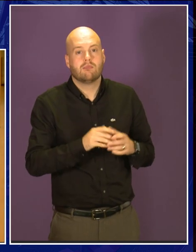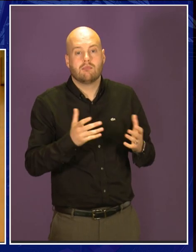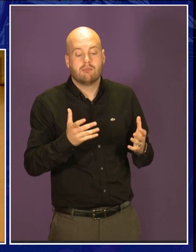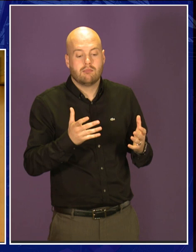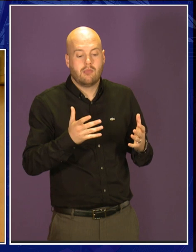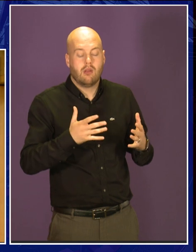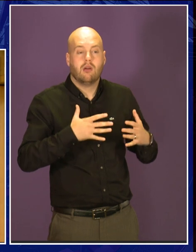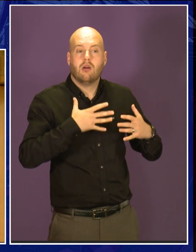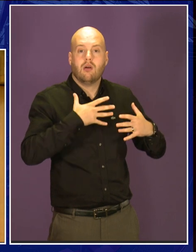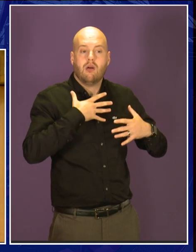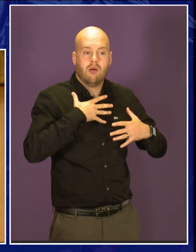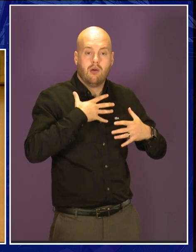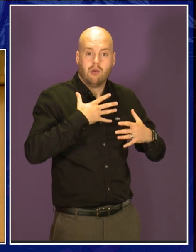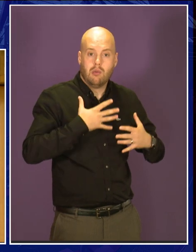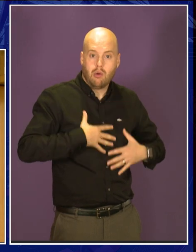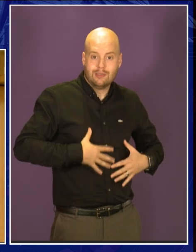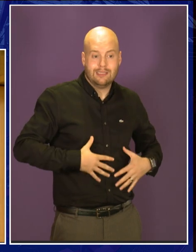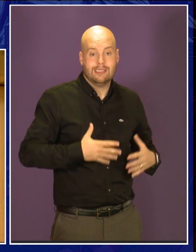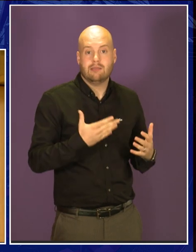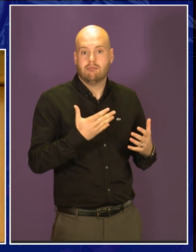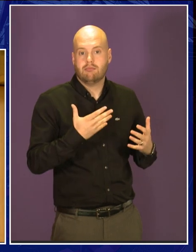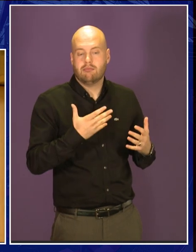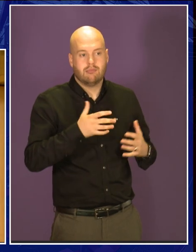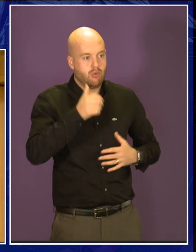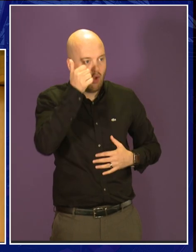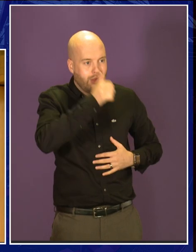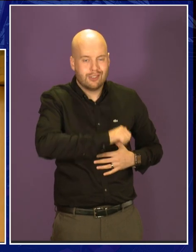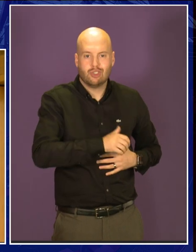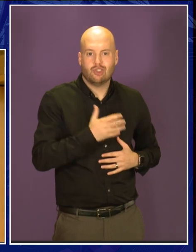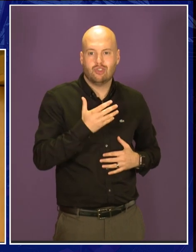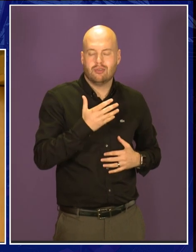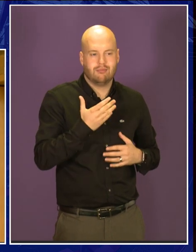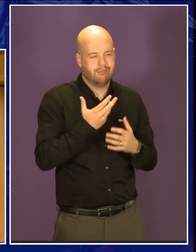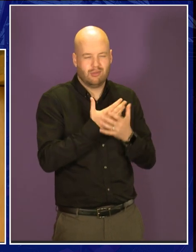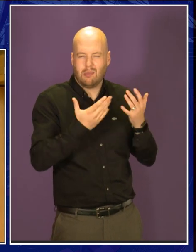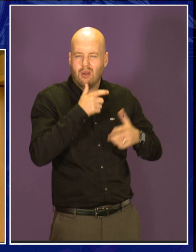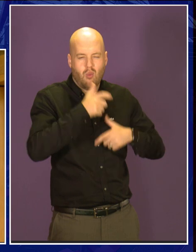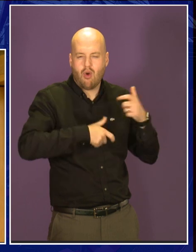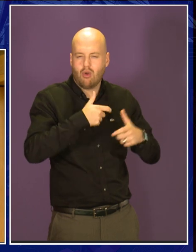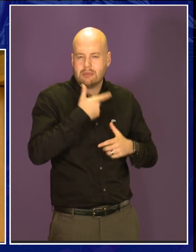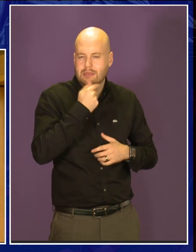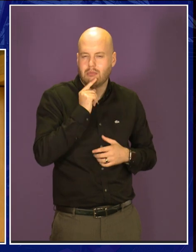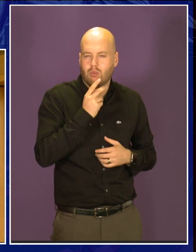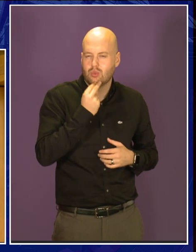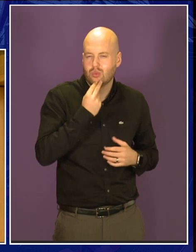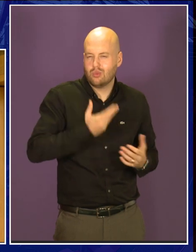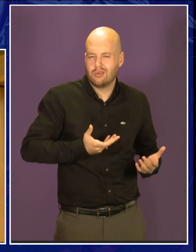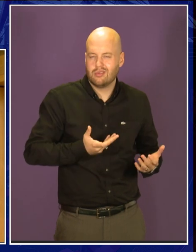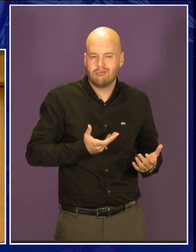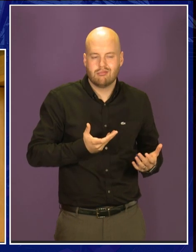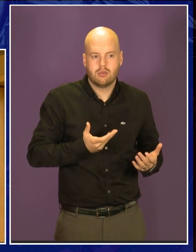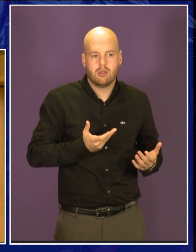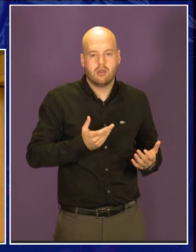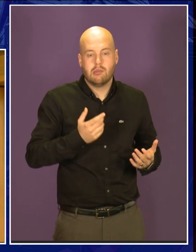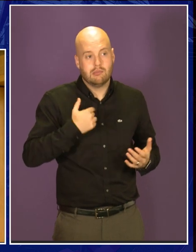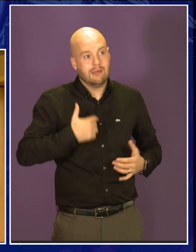Embodied intuition, physical intuition, embodied knowledge, so many words people use. I would say it's